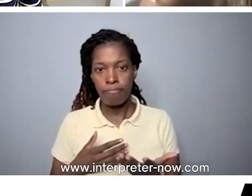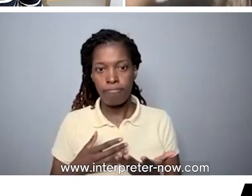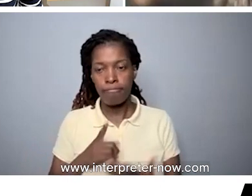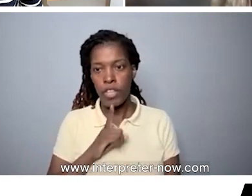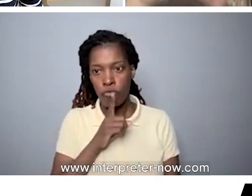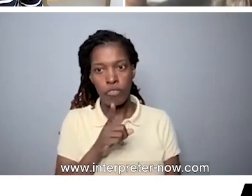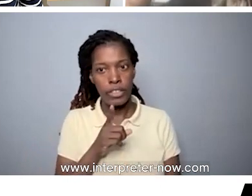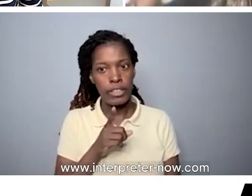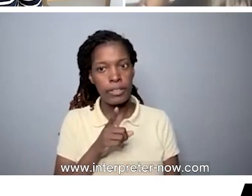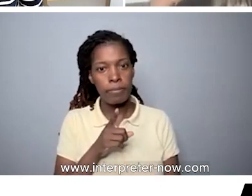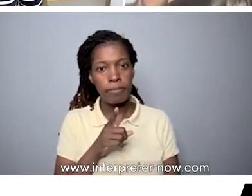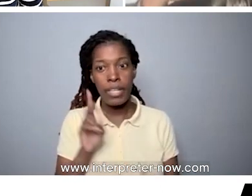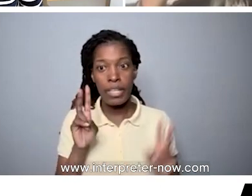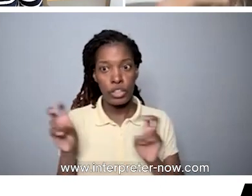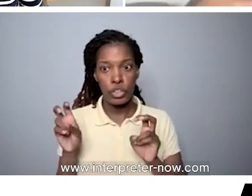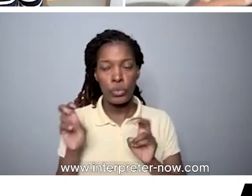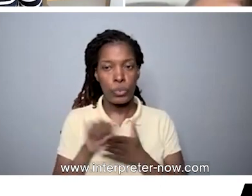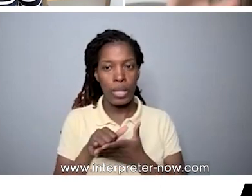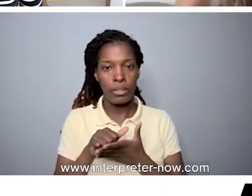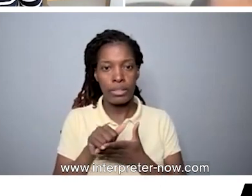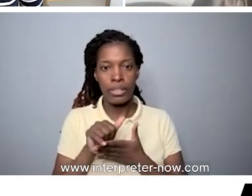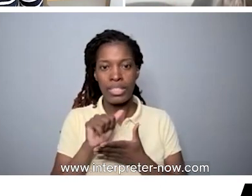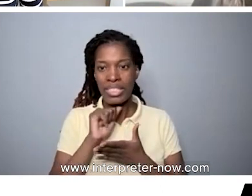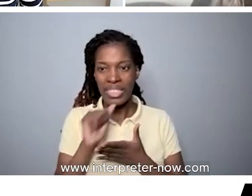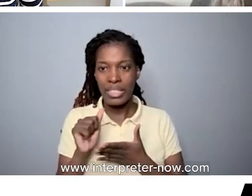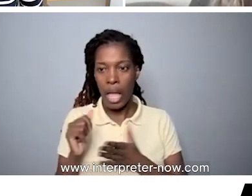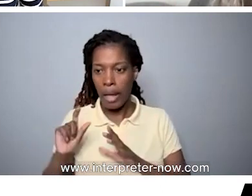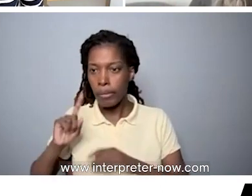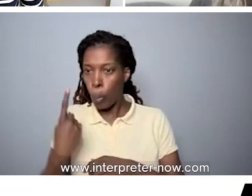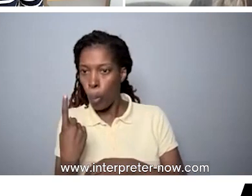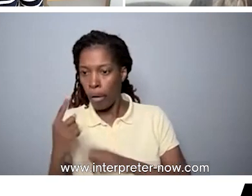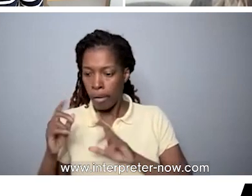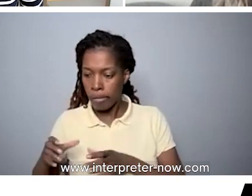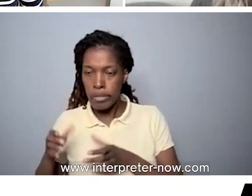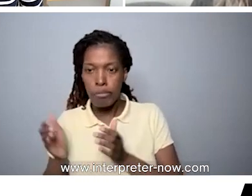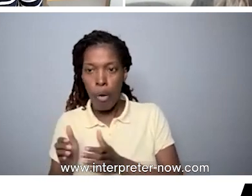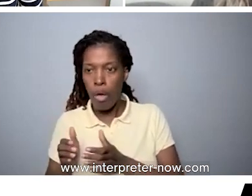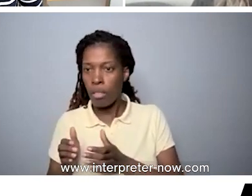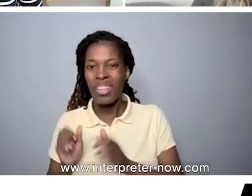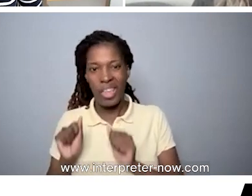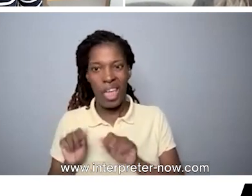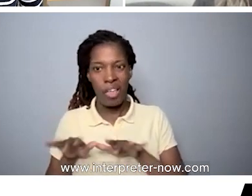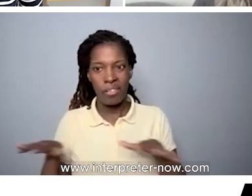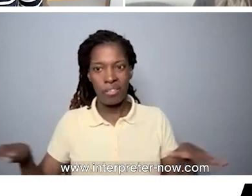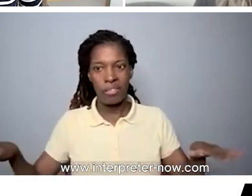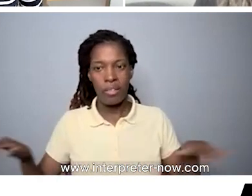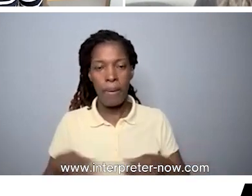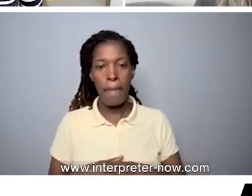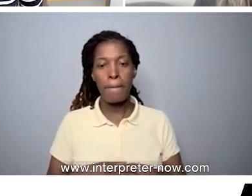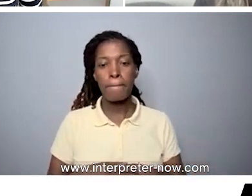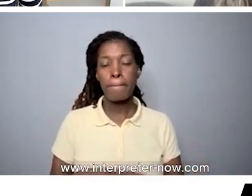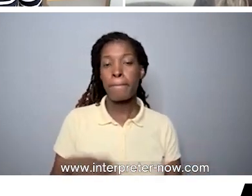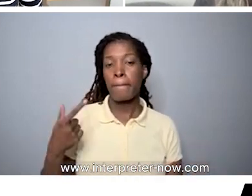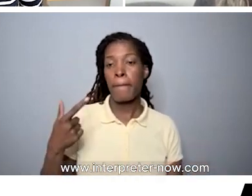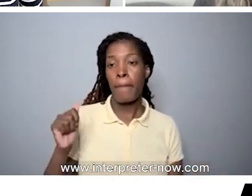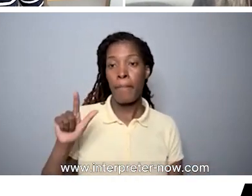it really is like an issue that is not siloed. It's not contained. There's Gallup has a study on the state of the